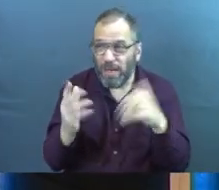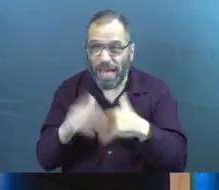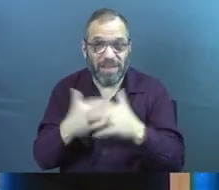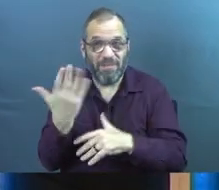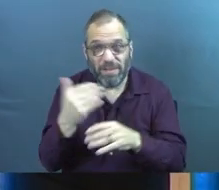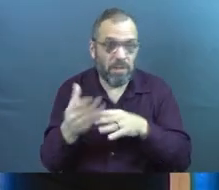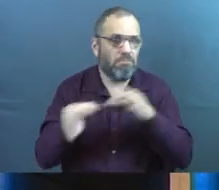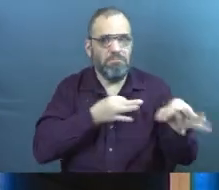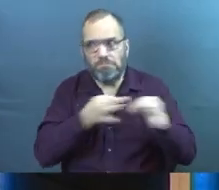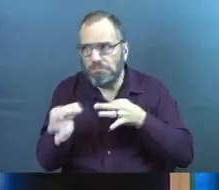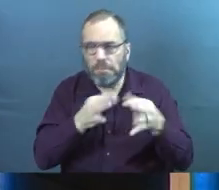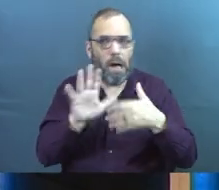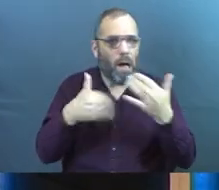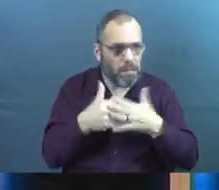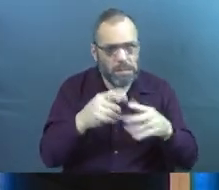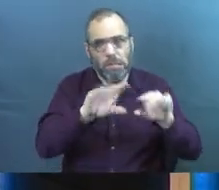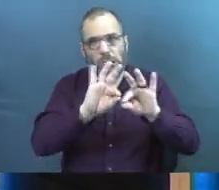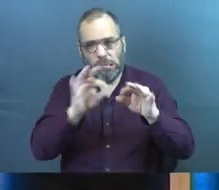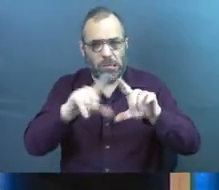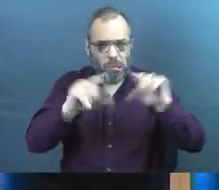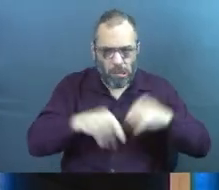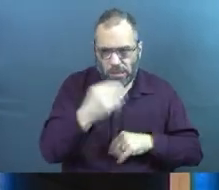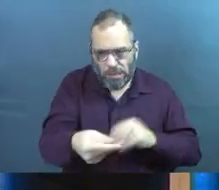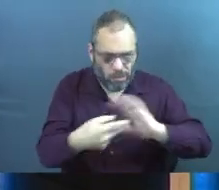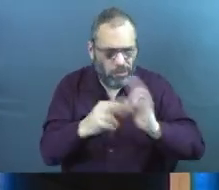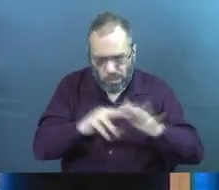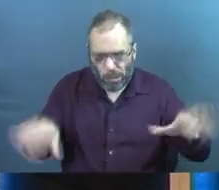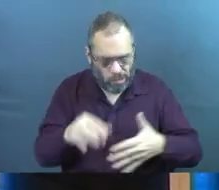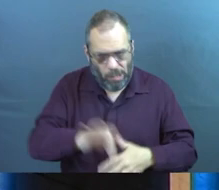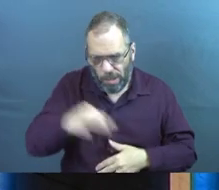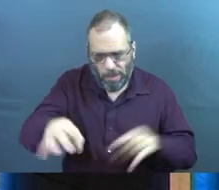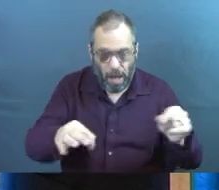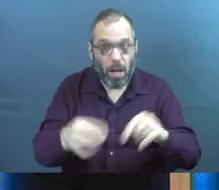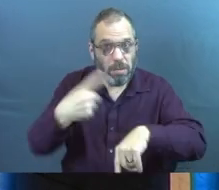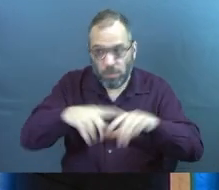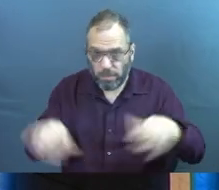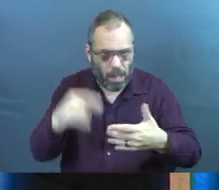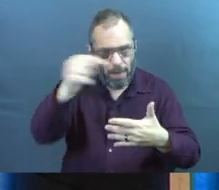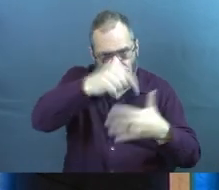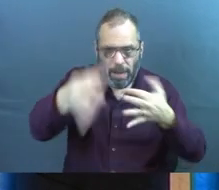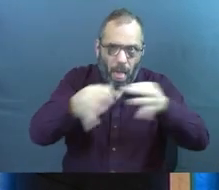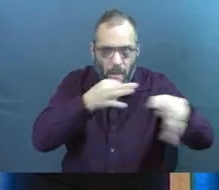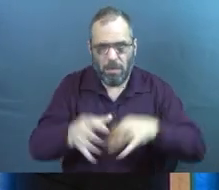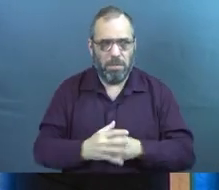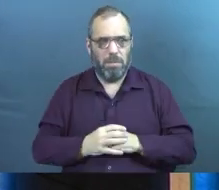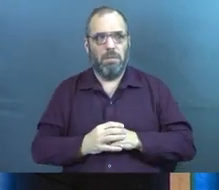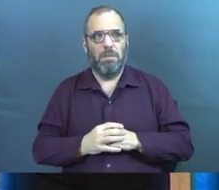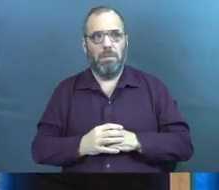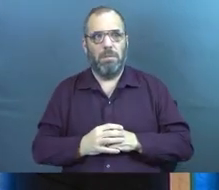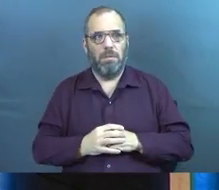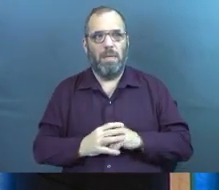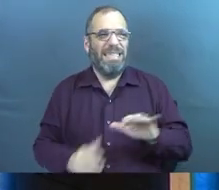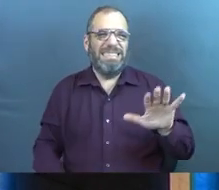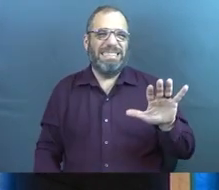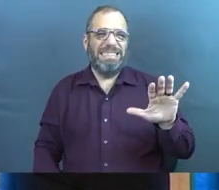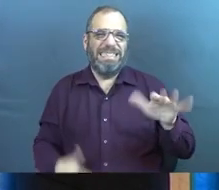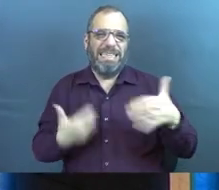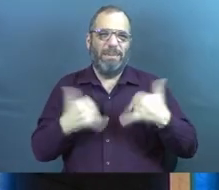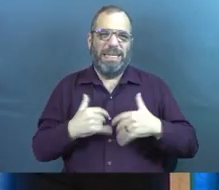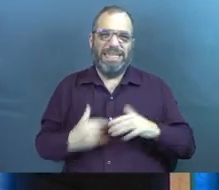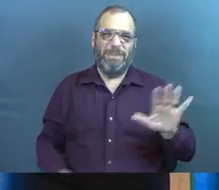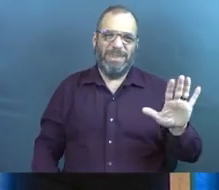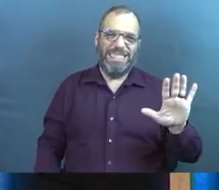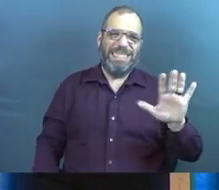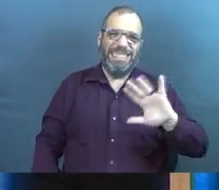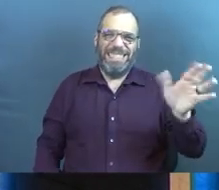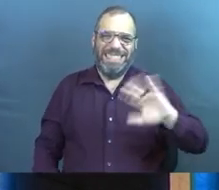this 15-minute rant and I explain, well, this card means that, and this piece does this, and you put this here, but you only do it if you do this. Yeah, yeah, yeah. And they're like, I think I'm good, dude. I don't want to play. You know what I